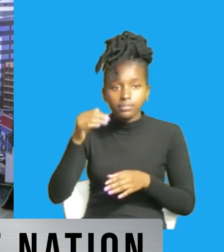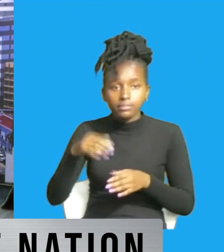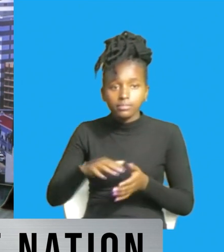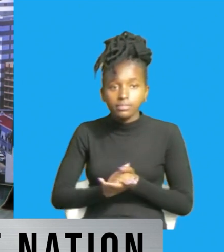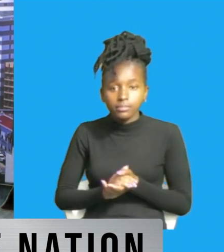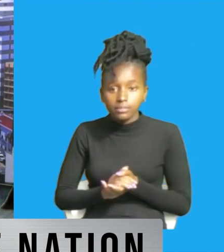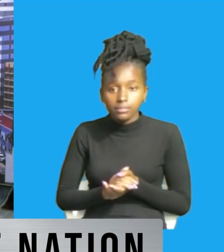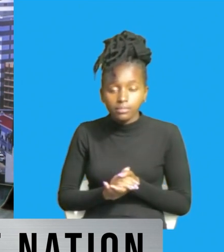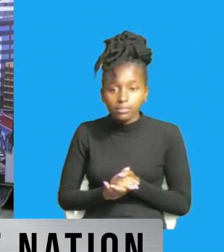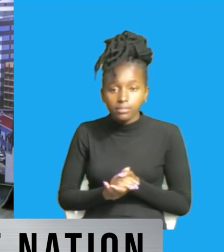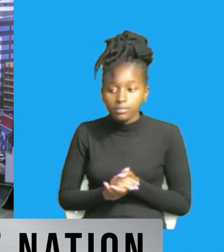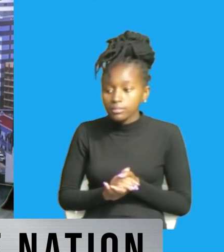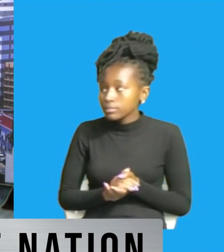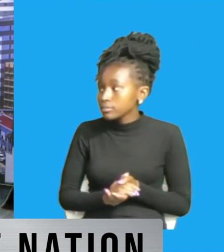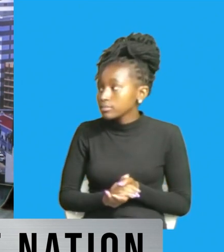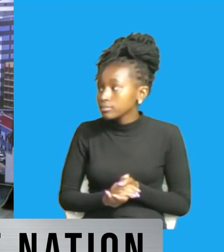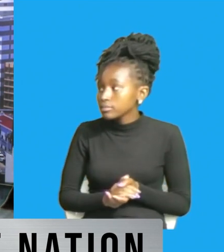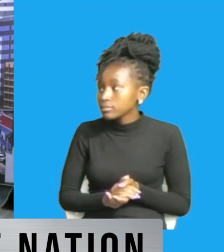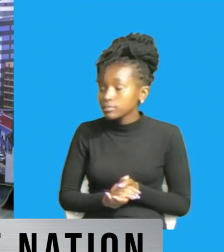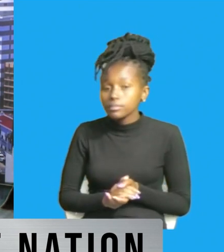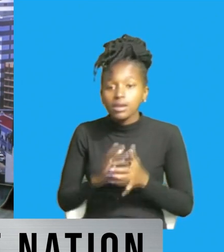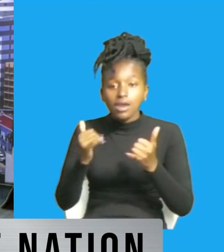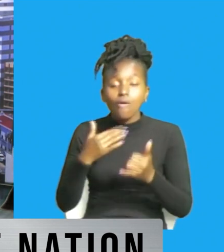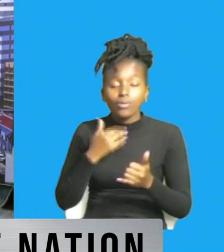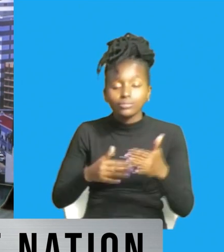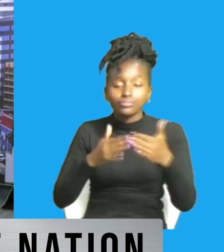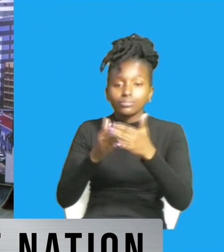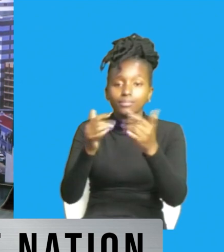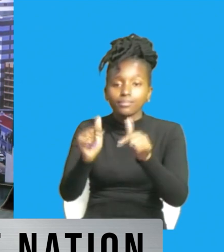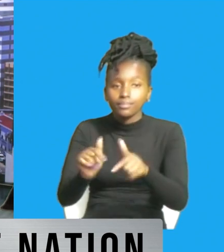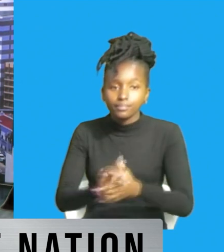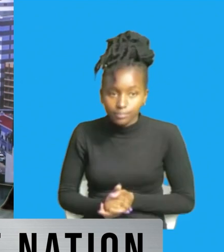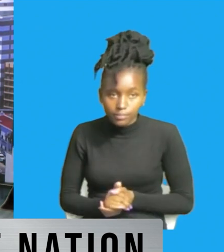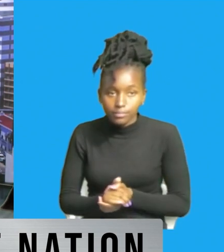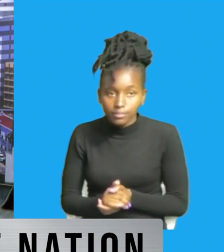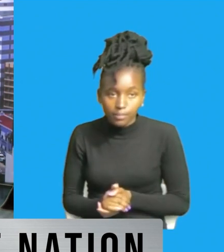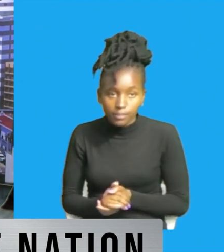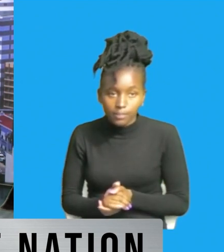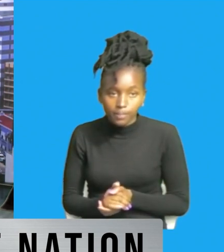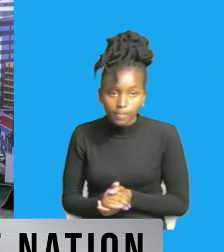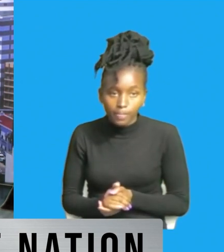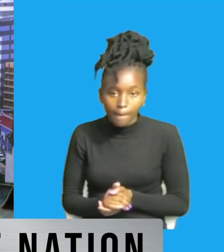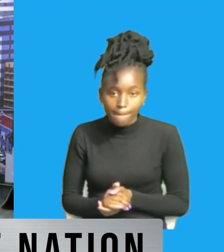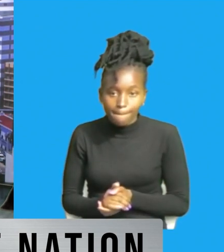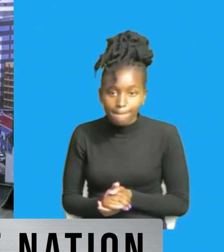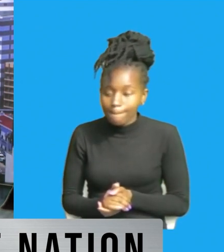decisive. Well, let me stop it there, Nicholas.